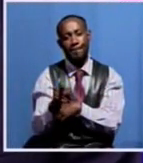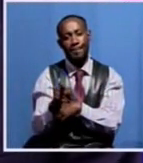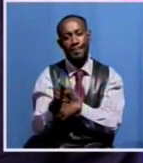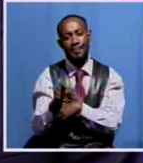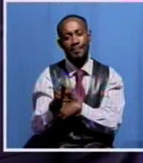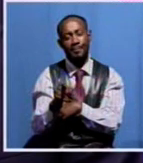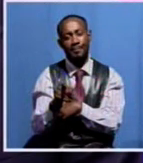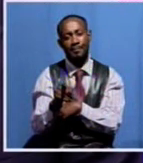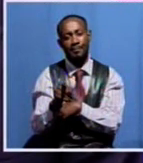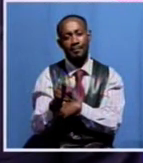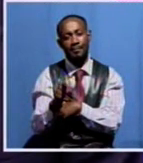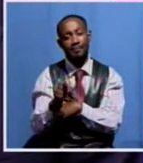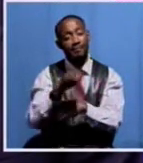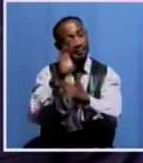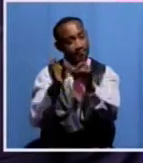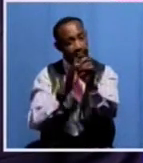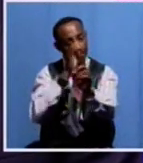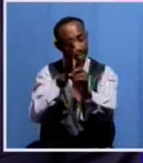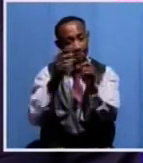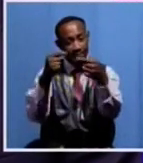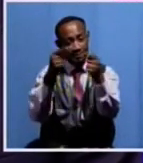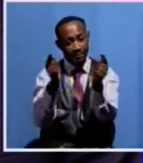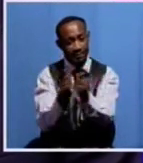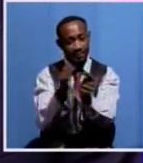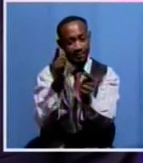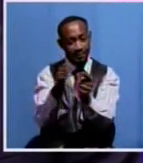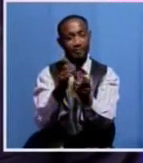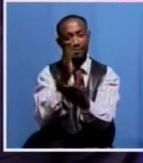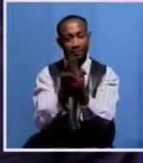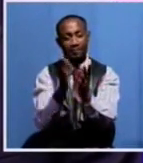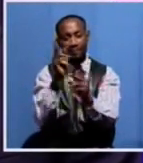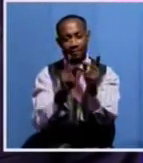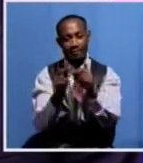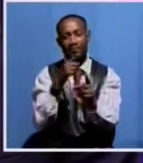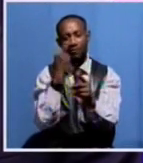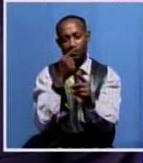the target group here are people who are very disadvantaged. Some of them have